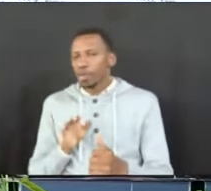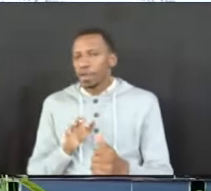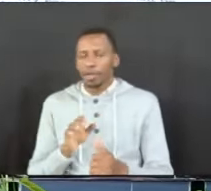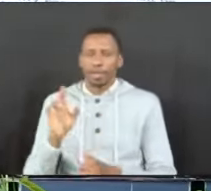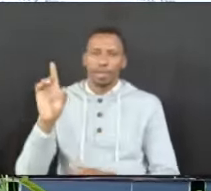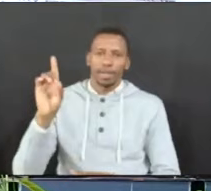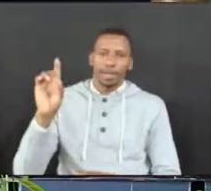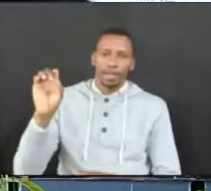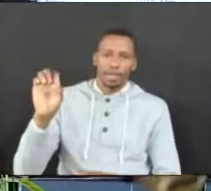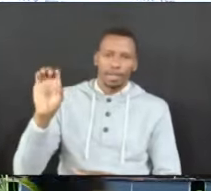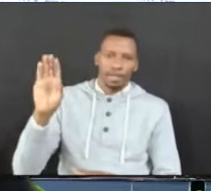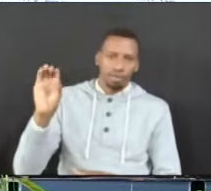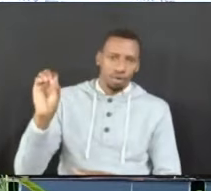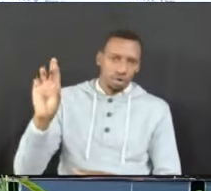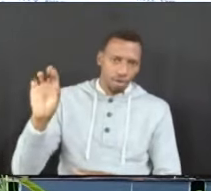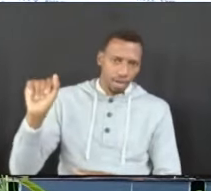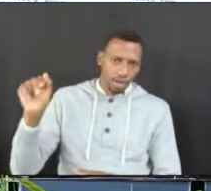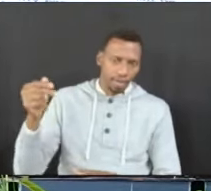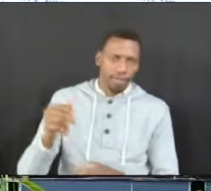Deborah.